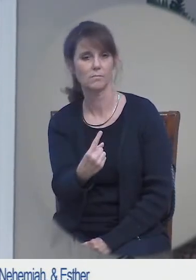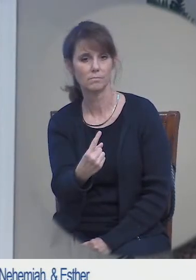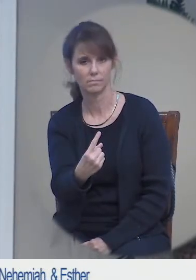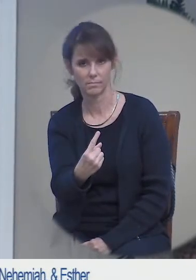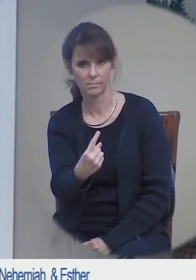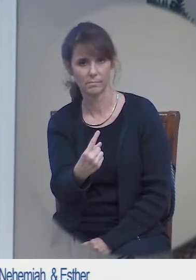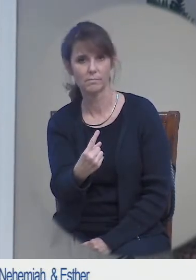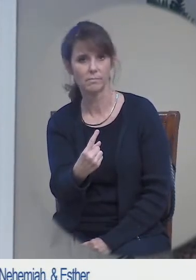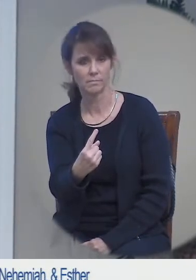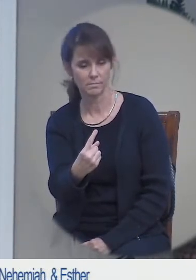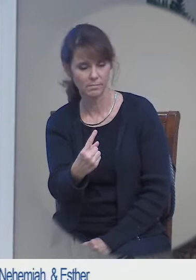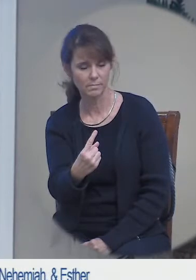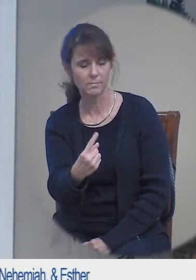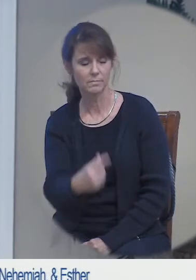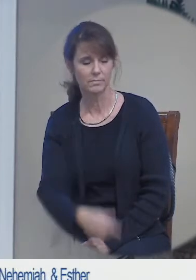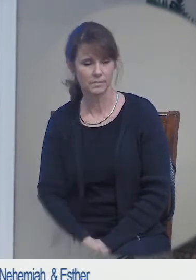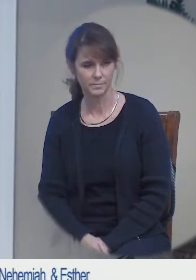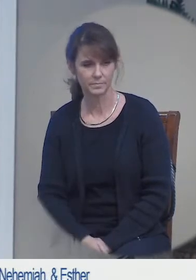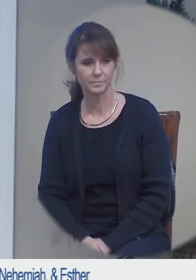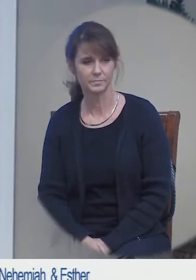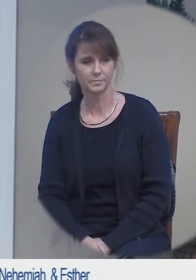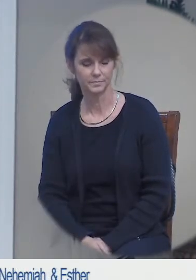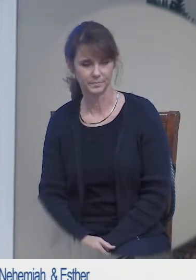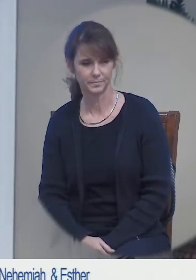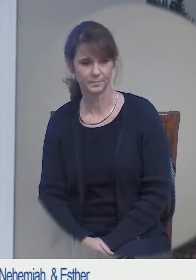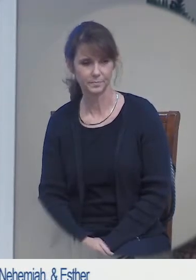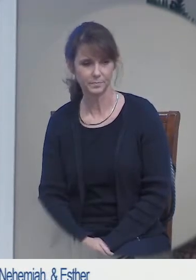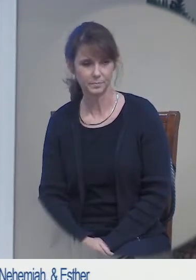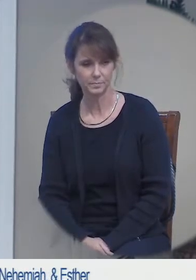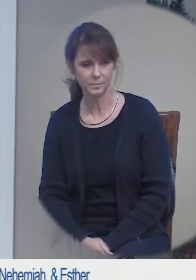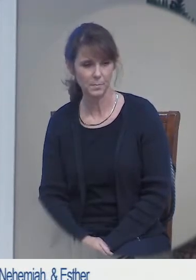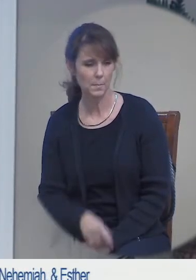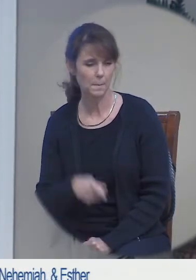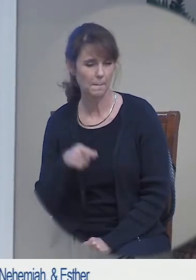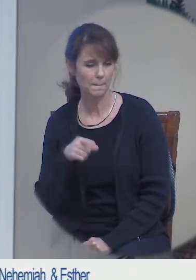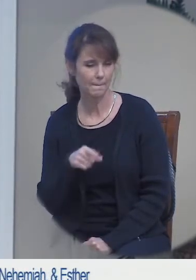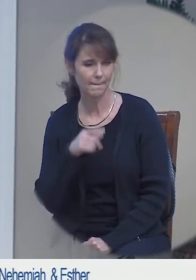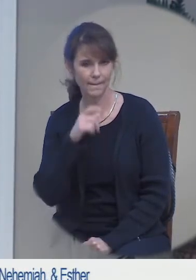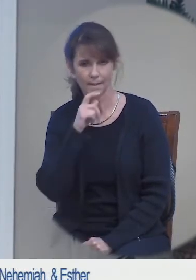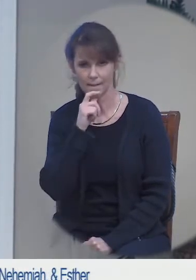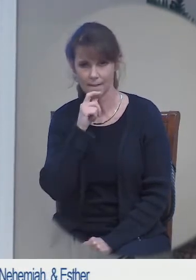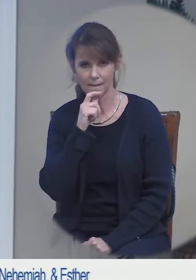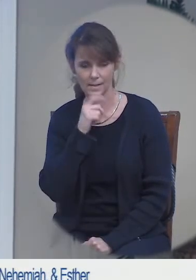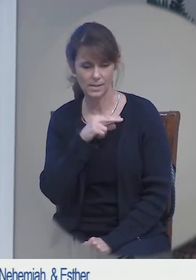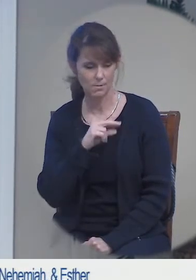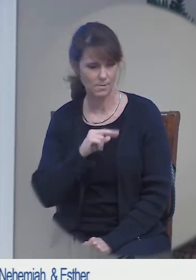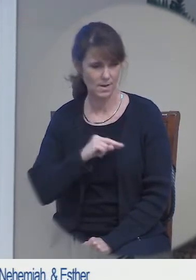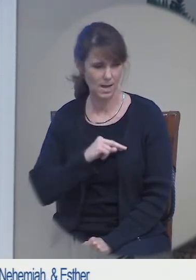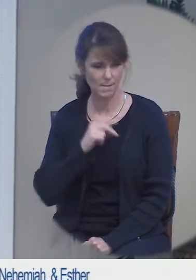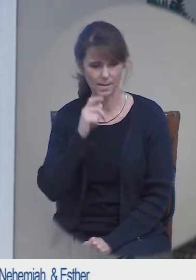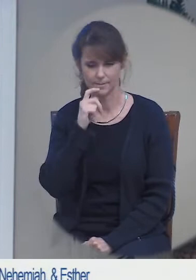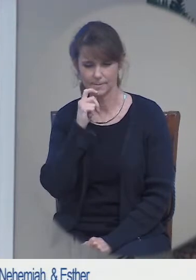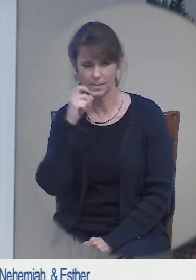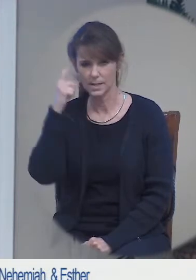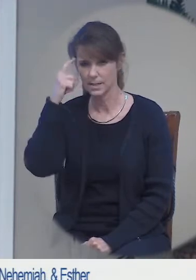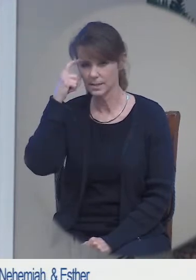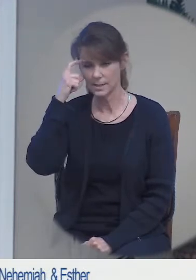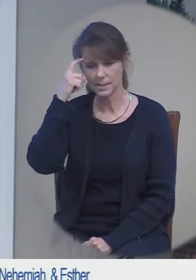And so he sees this individual as being hired by Tobiah and Sanballat.